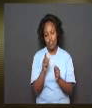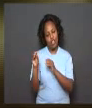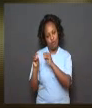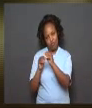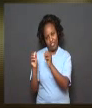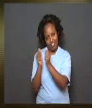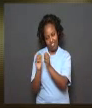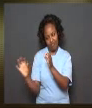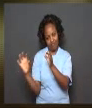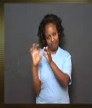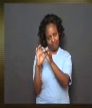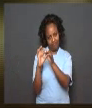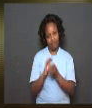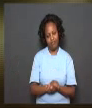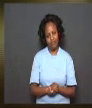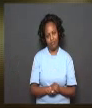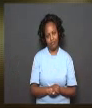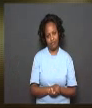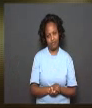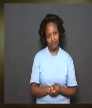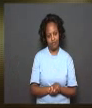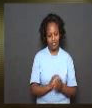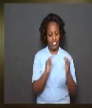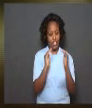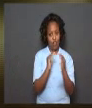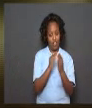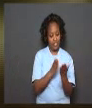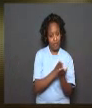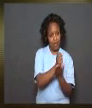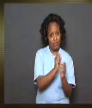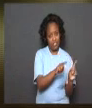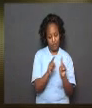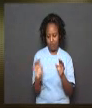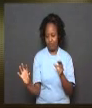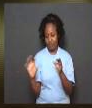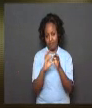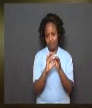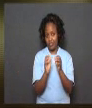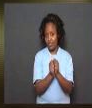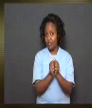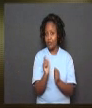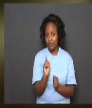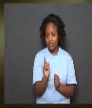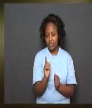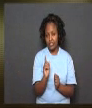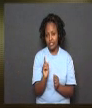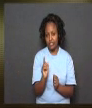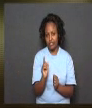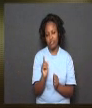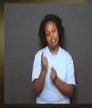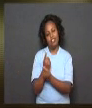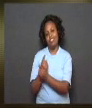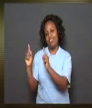of movement. The right to equality is related to rights